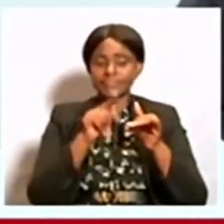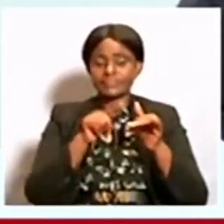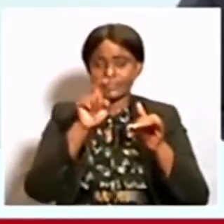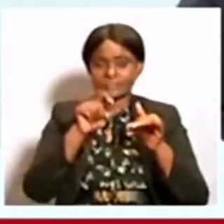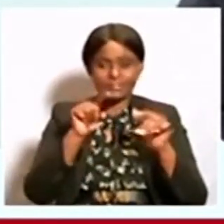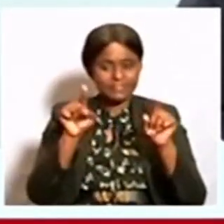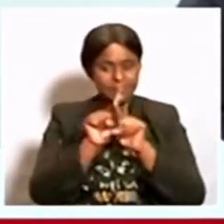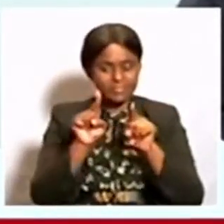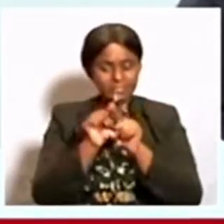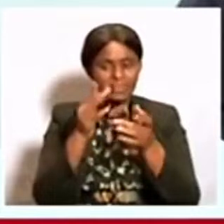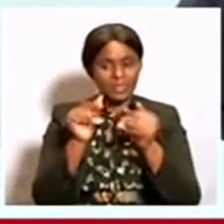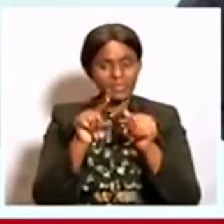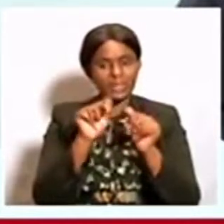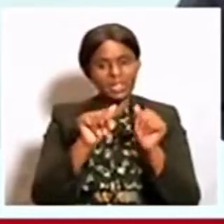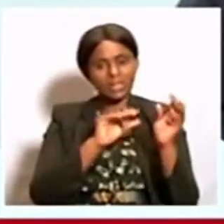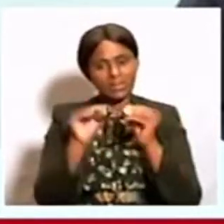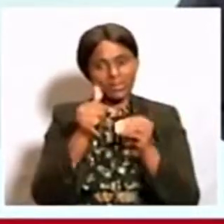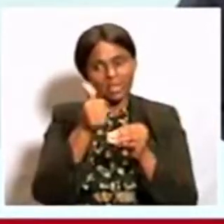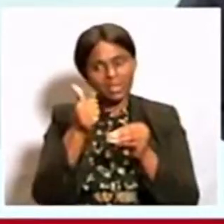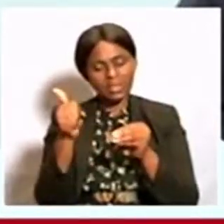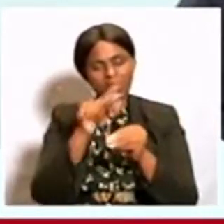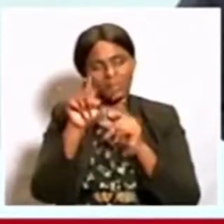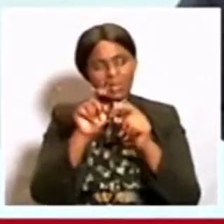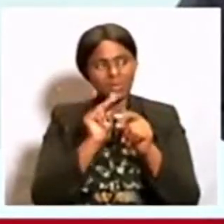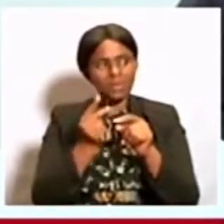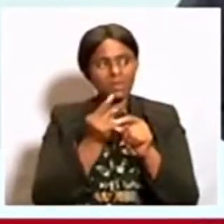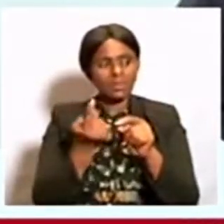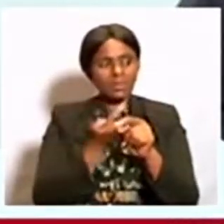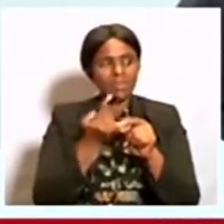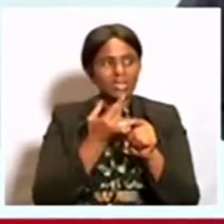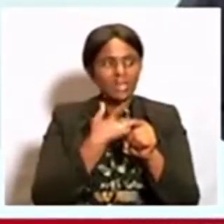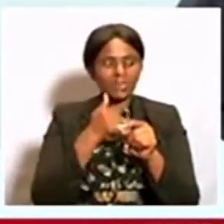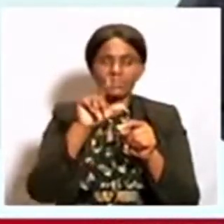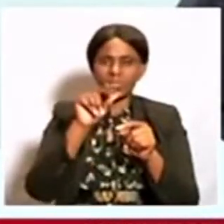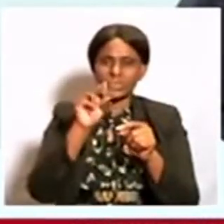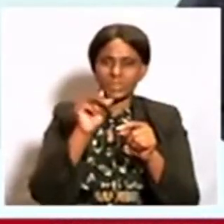something. Maybe we can go to another question. We only have 20 minutes with these people.